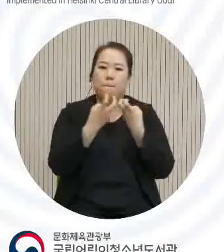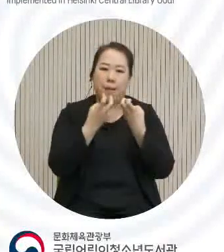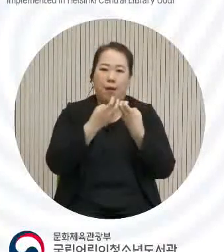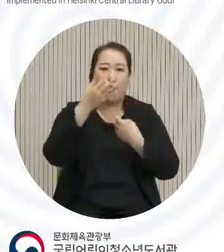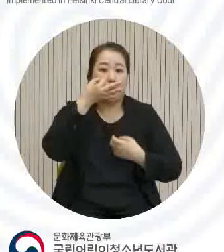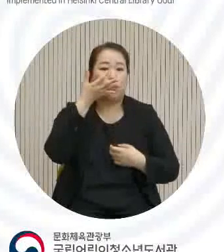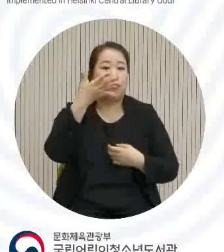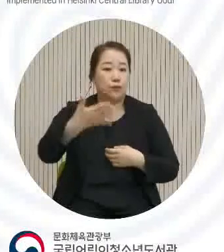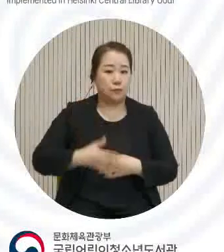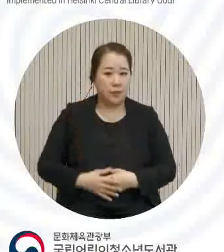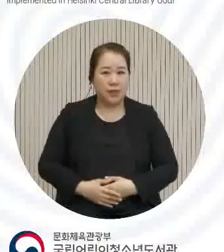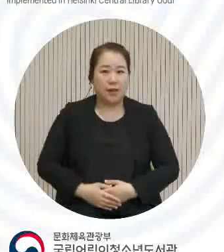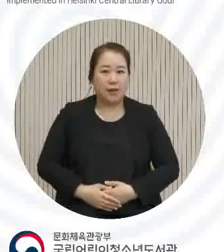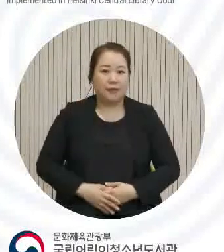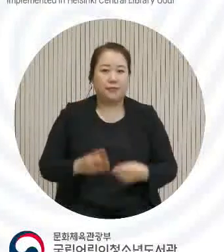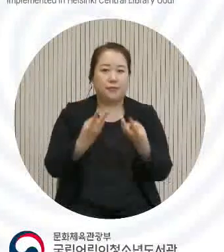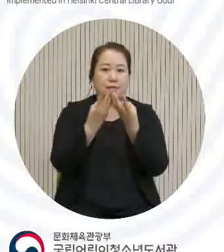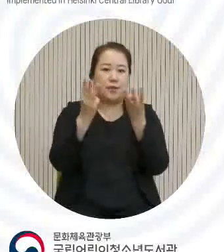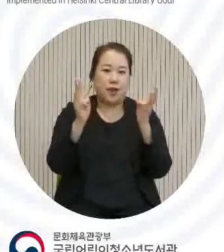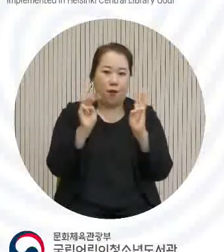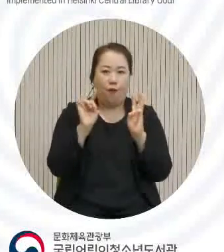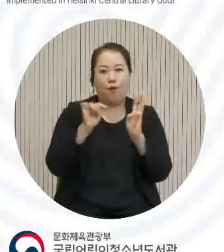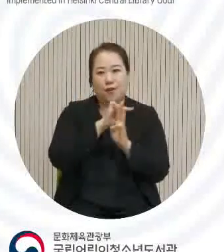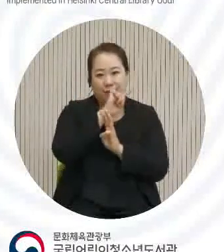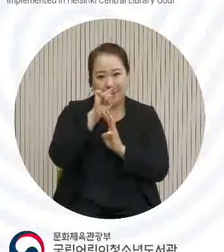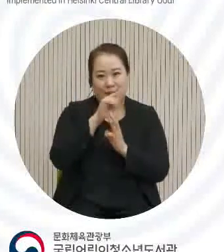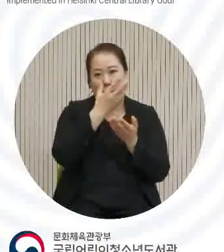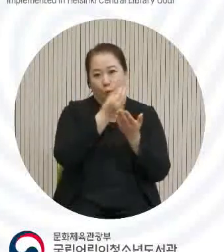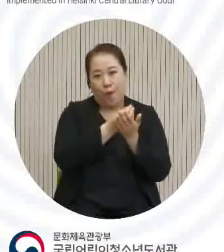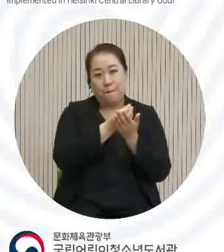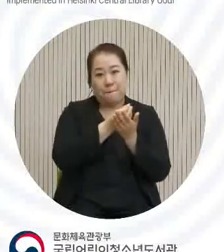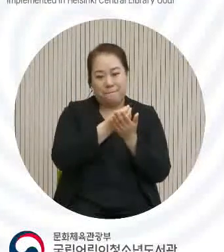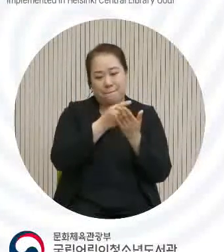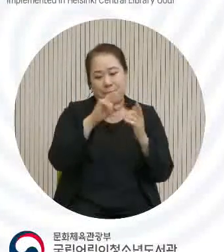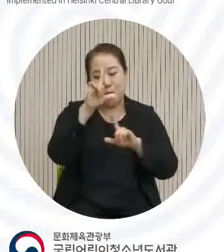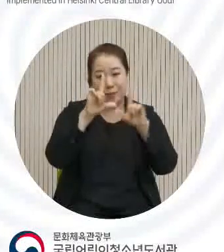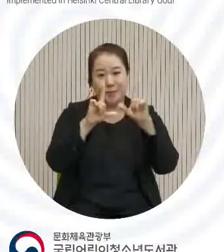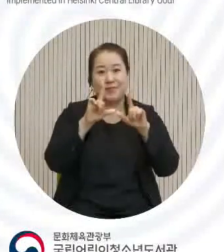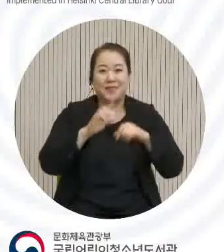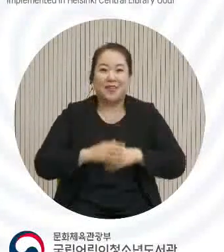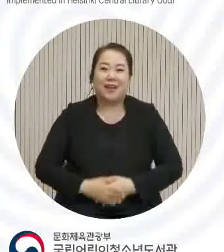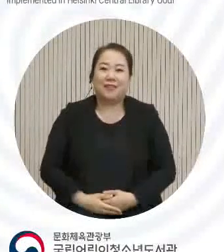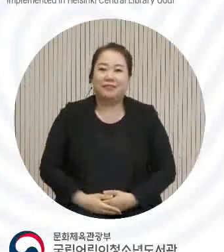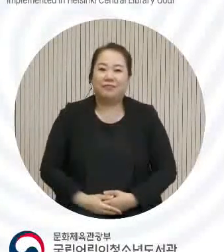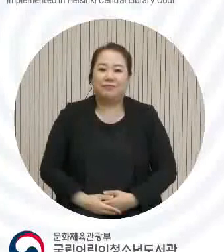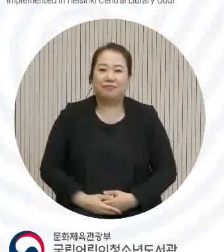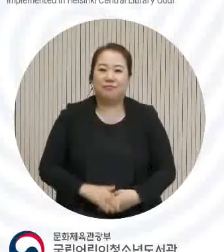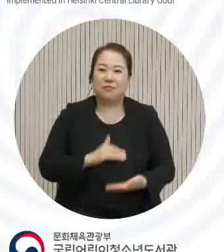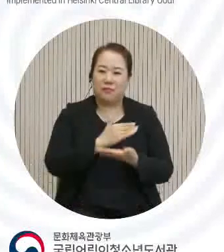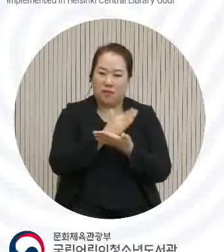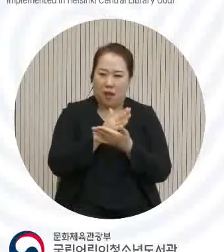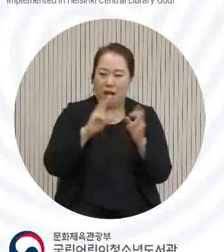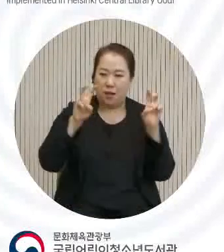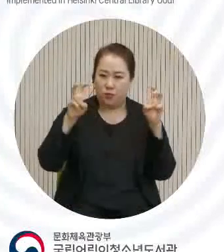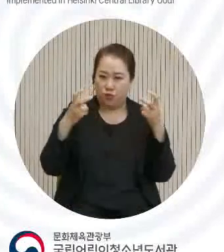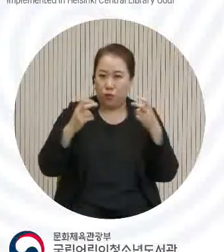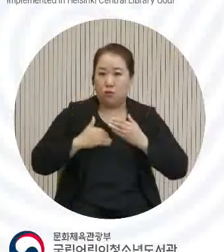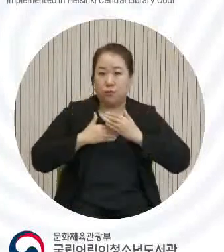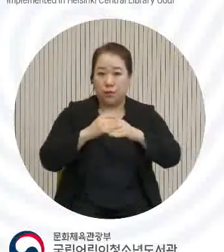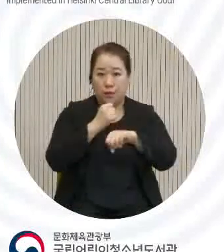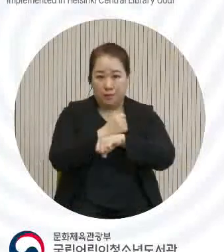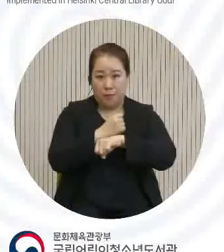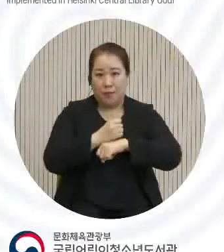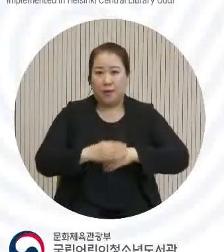workshop. Also, the ways to present different themes in book covers can be